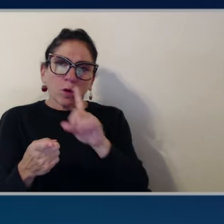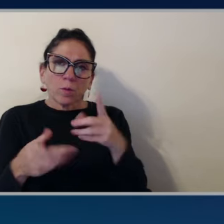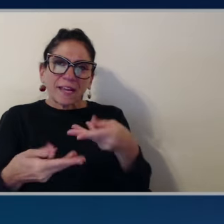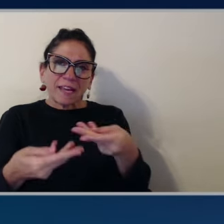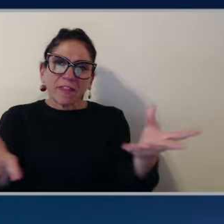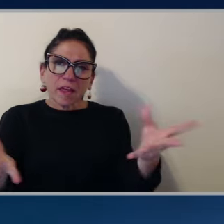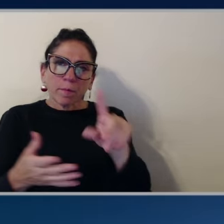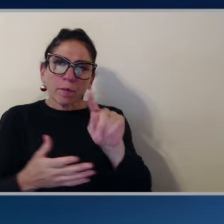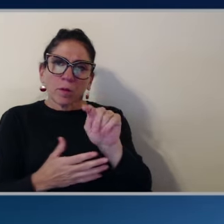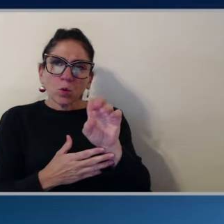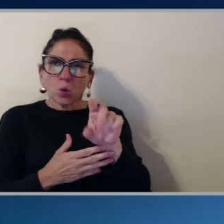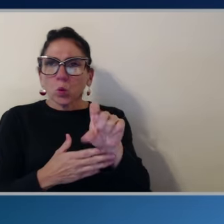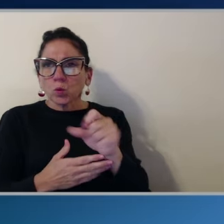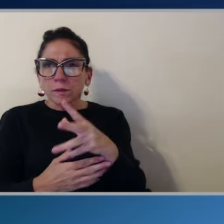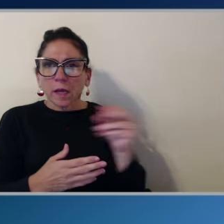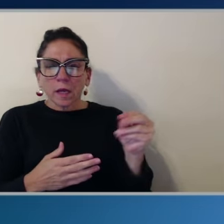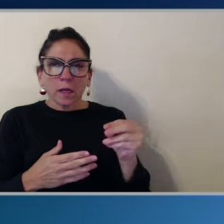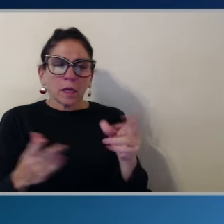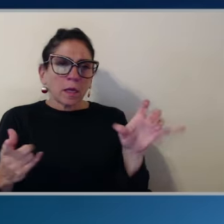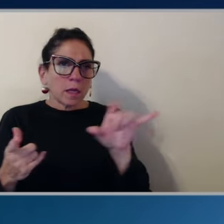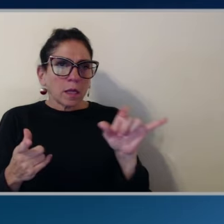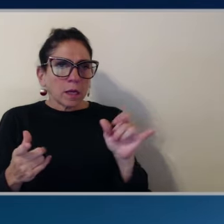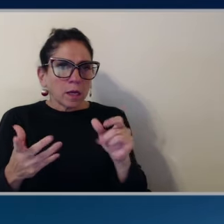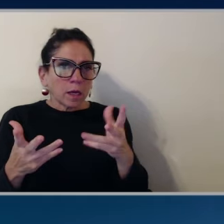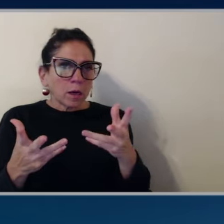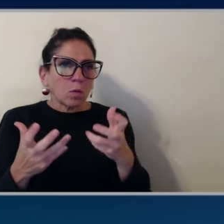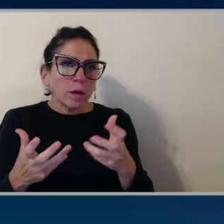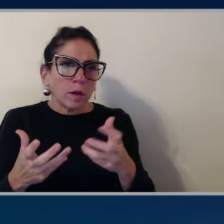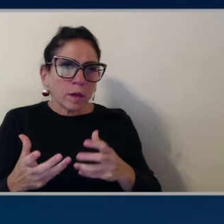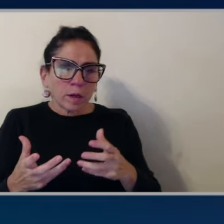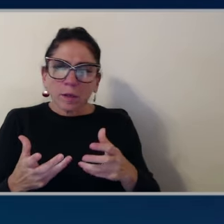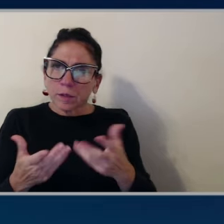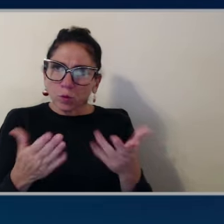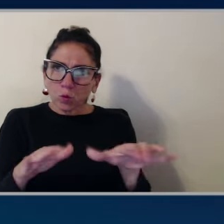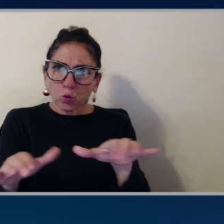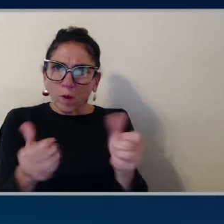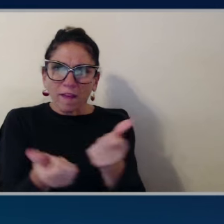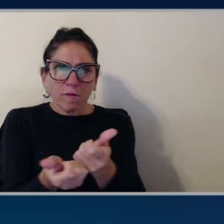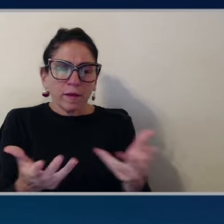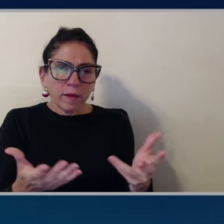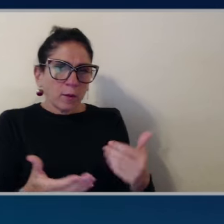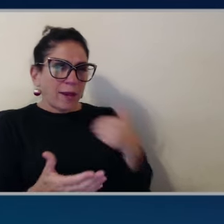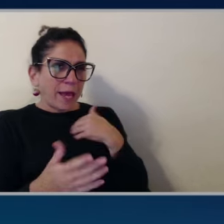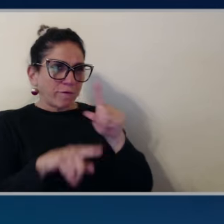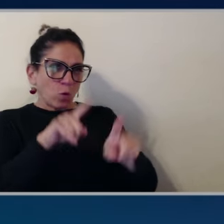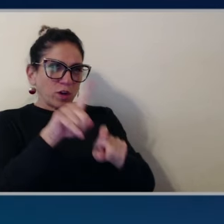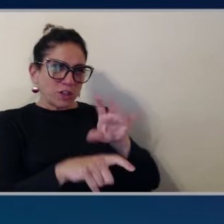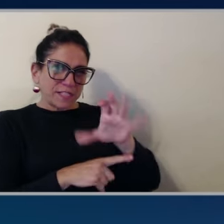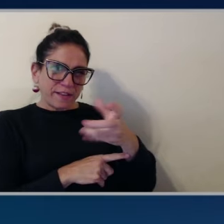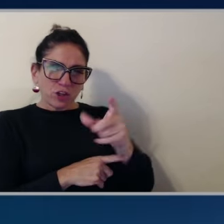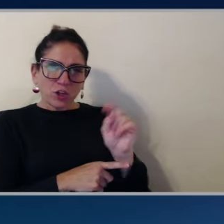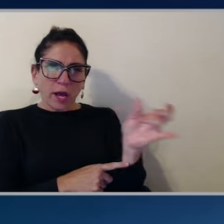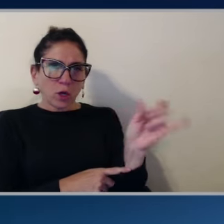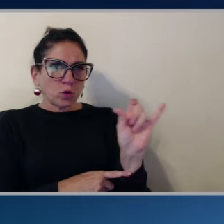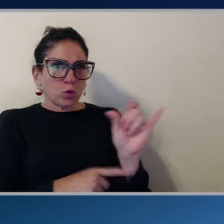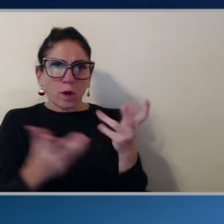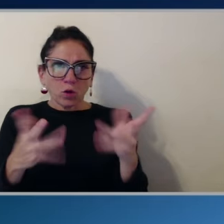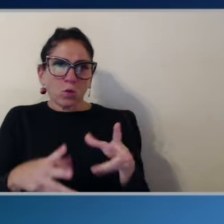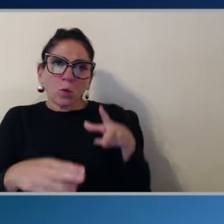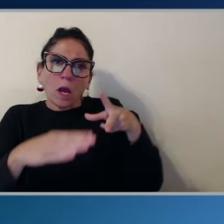So it's like one integrated environment to do everything. Yeah we've got some questions in chat too. I don't want to cut you